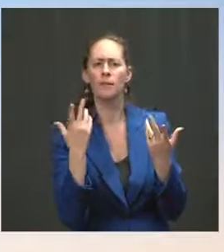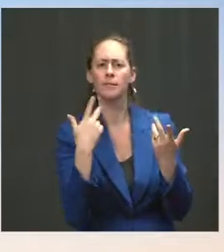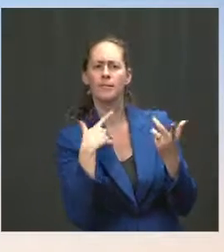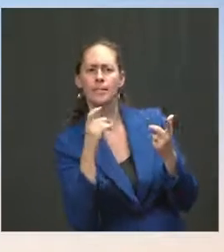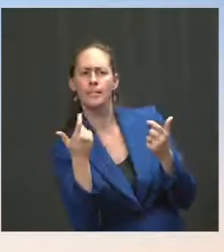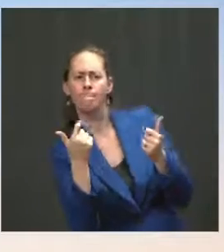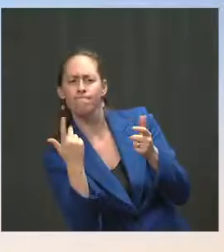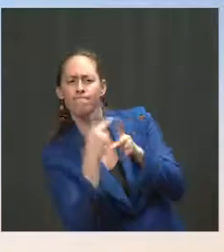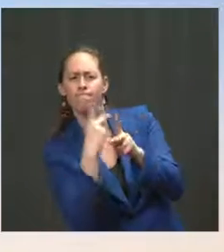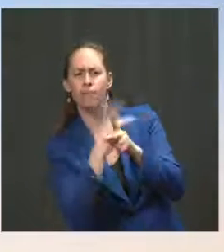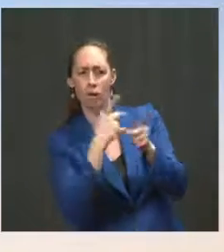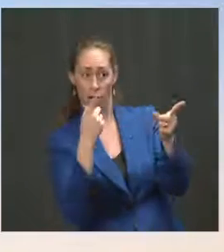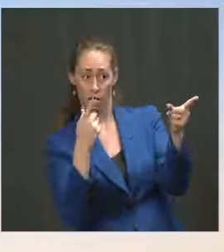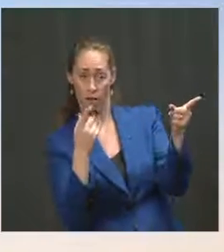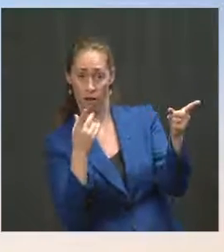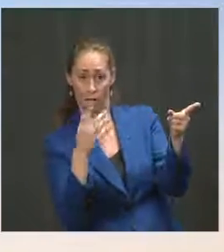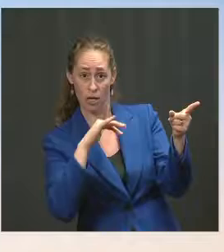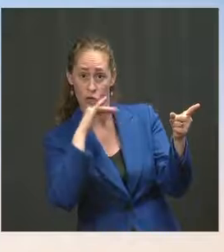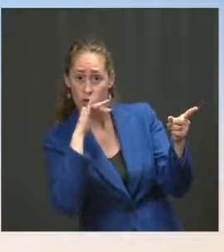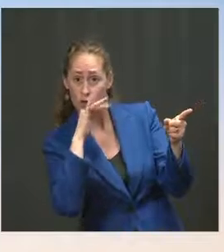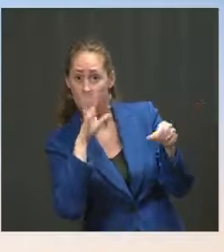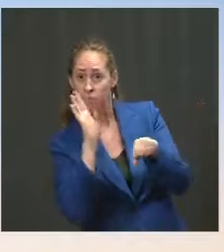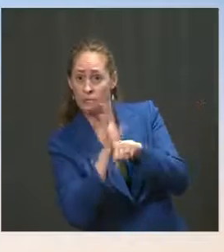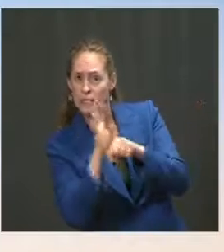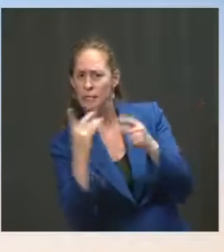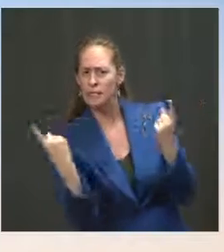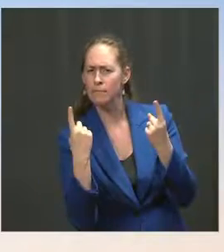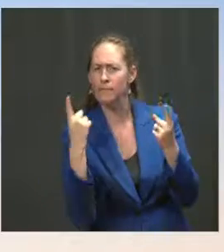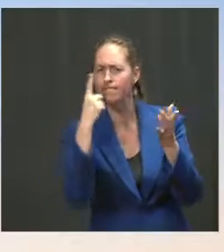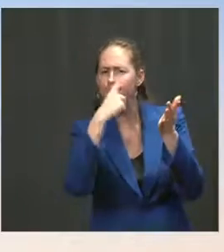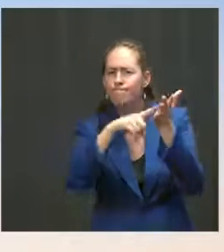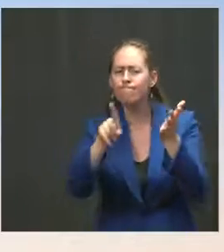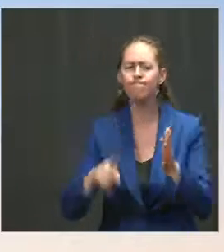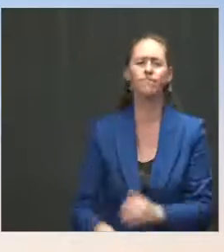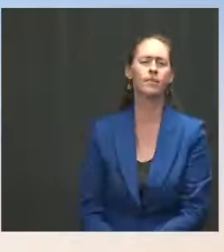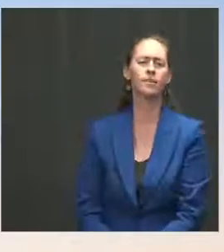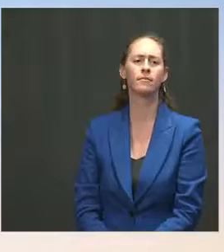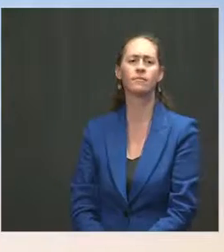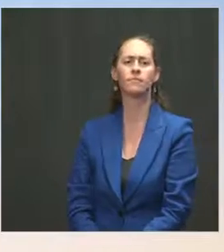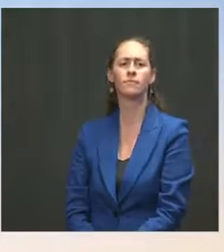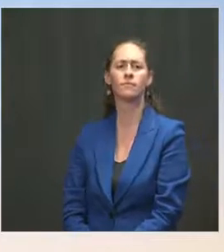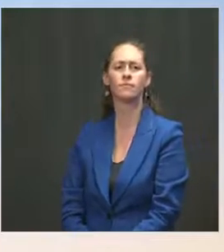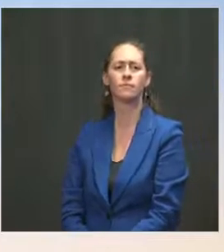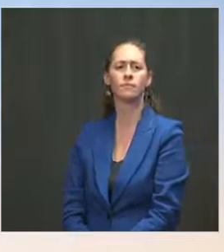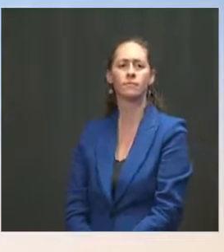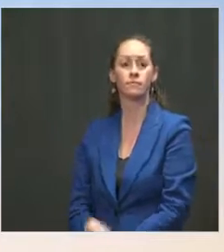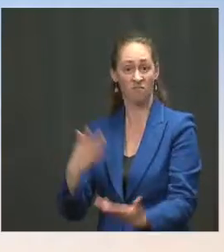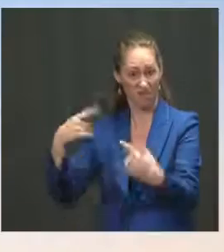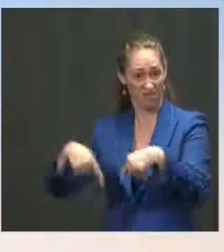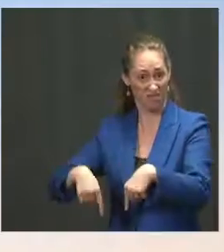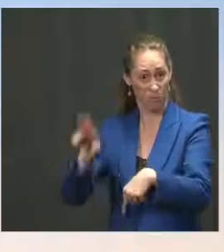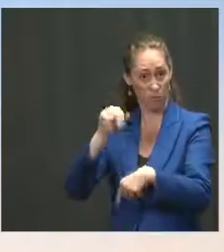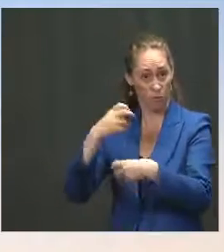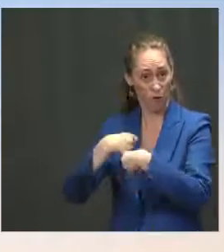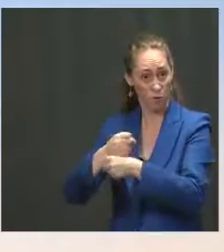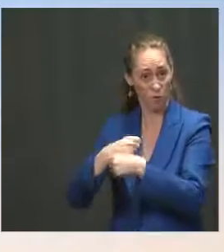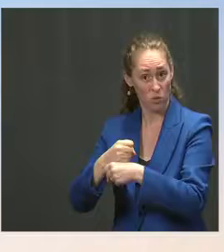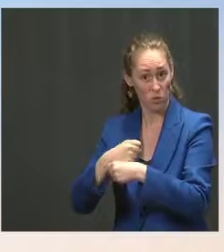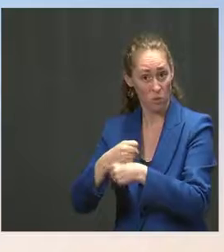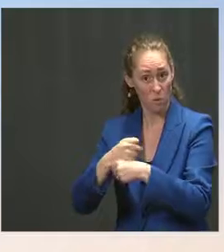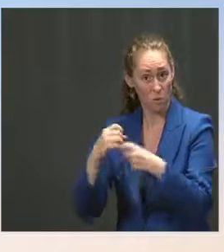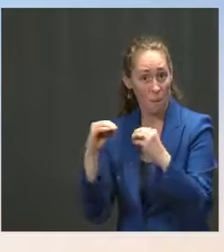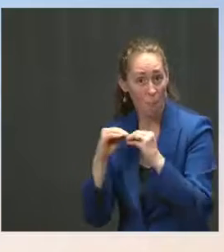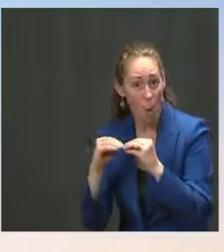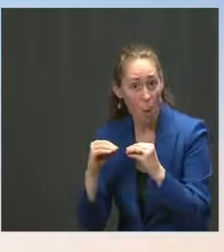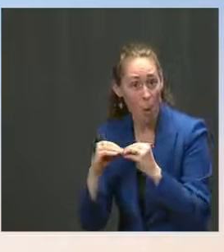different question than increasing production. You're asking OPEC to increase production. Is there anything the U.S. producers can do to increase